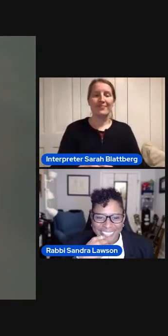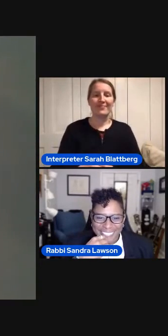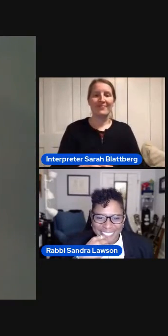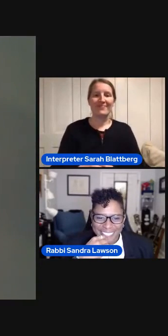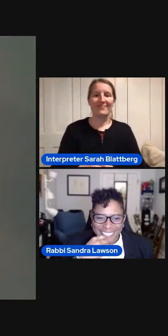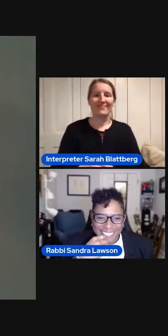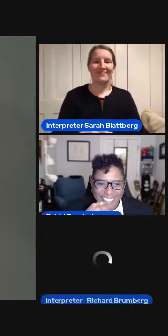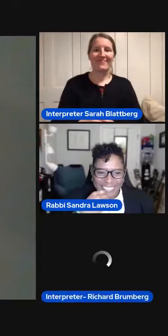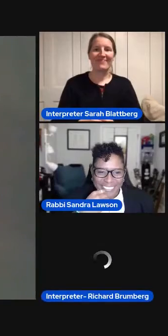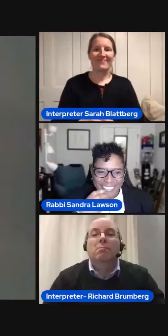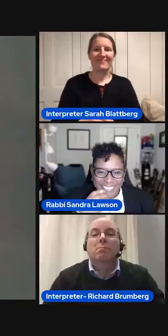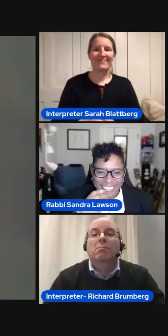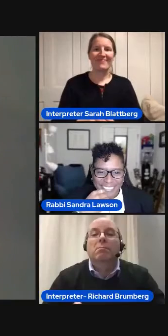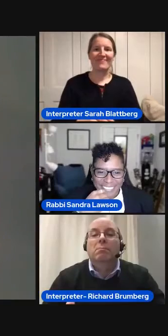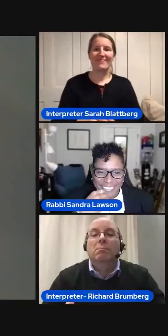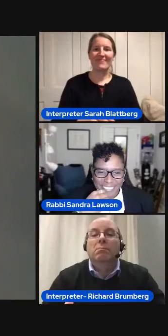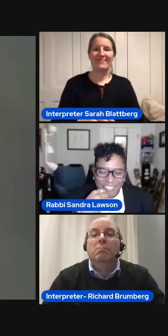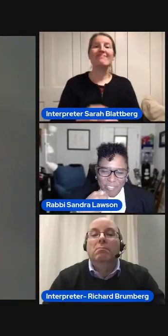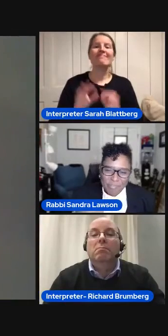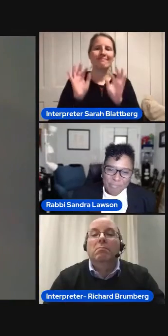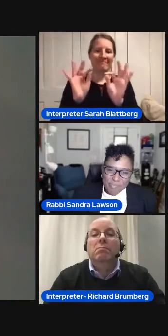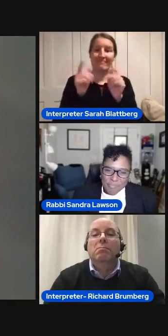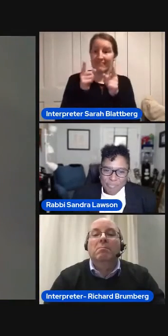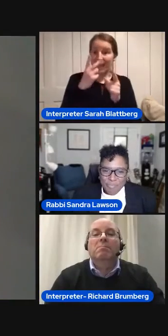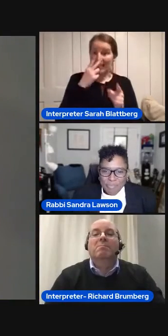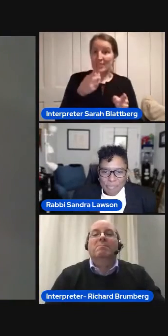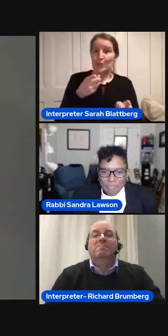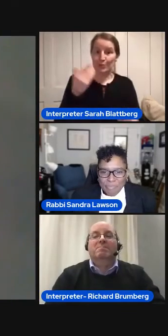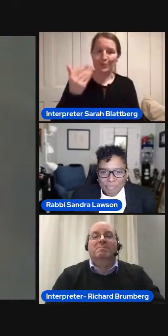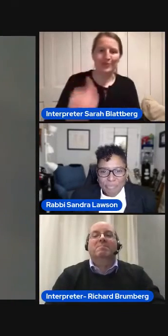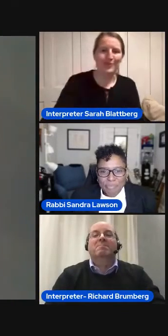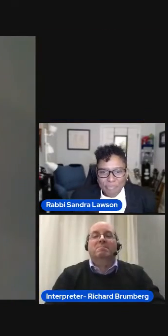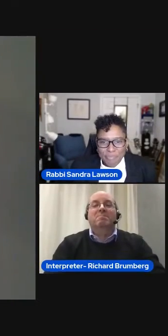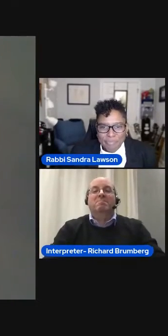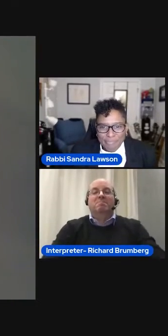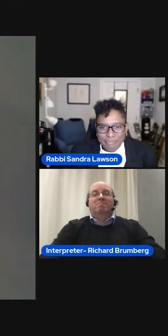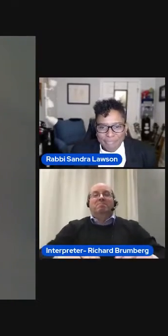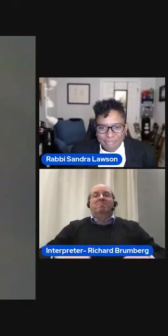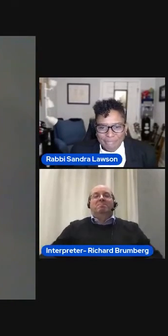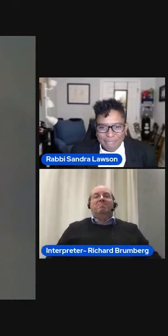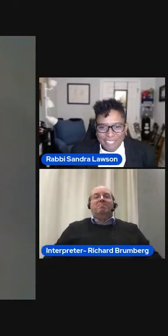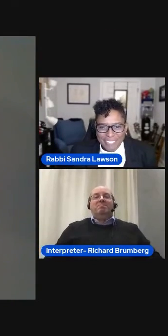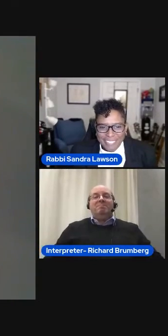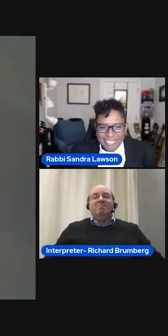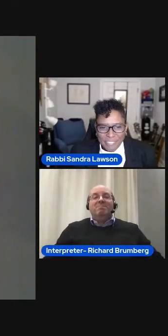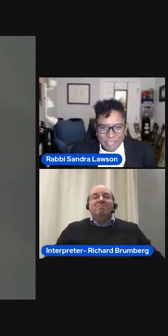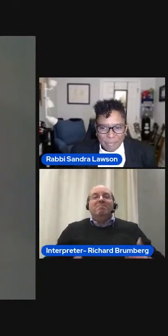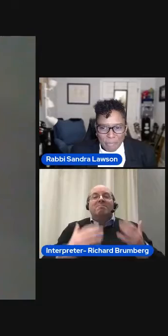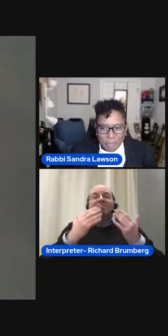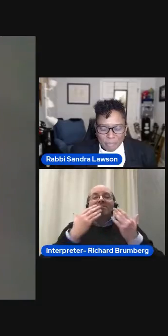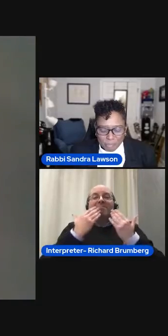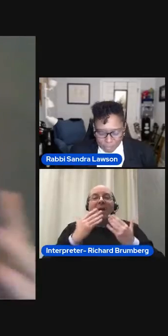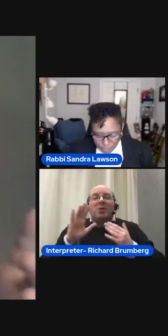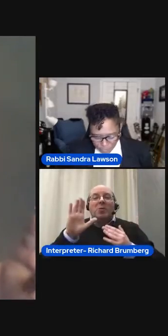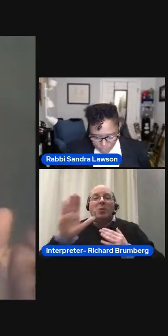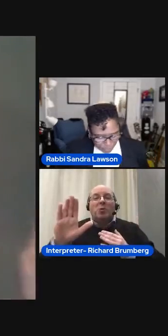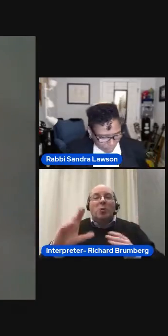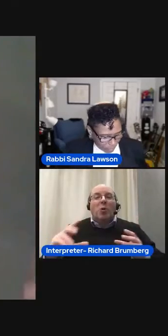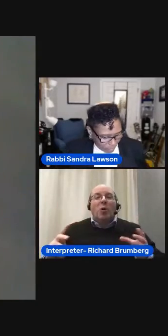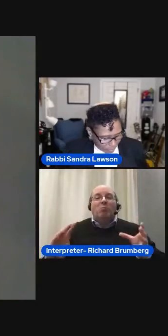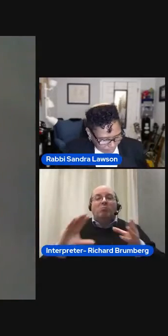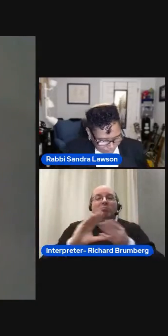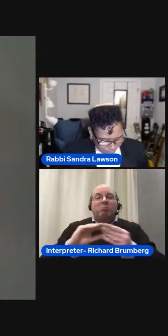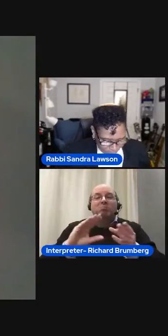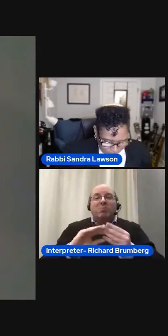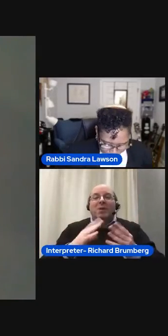I was just saying thank you so much, Rabbi Isaiah Rothstein, for your words. And Eric, we really appreciate